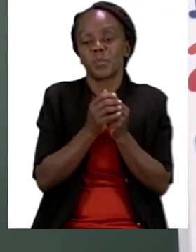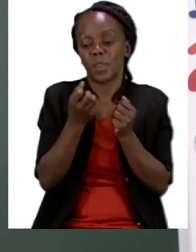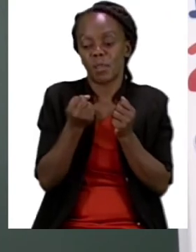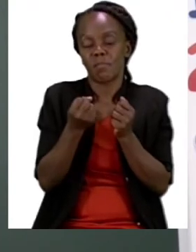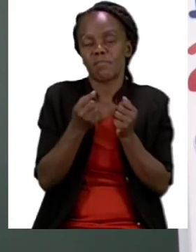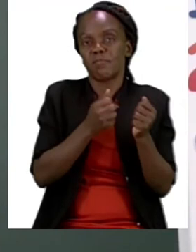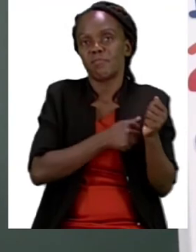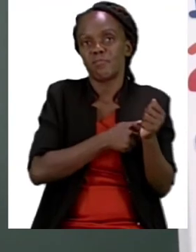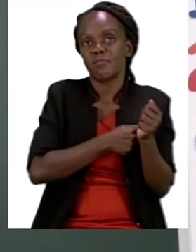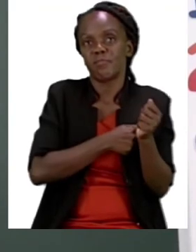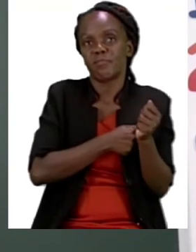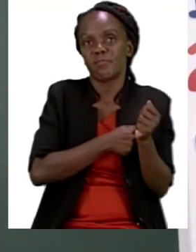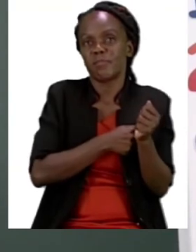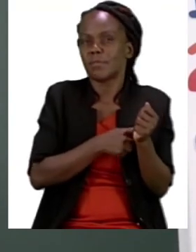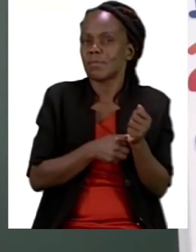mother,